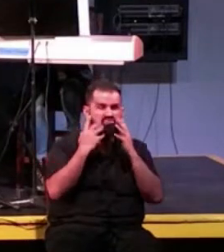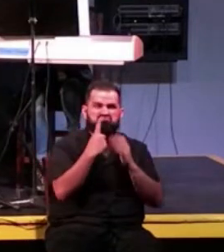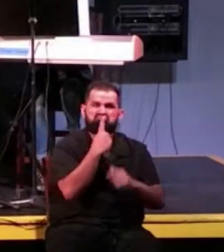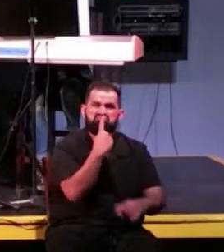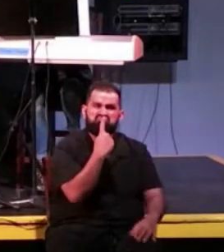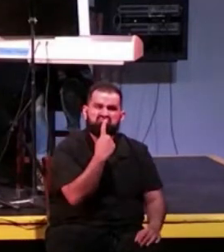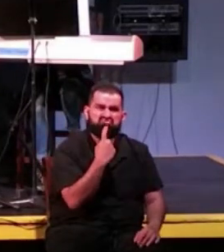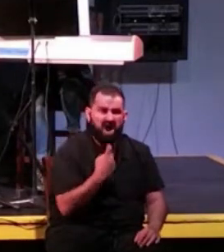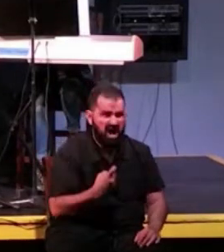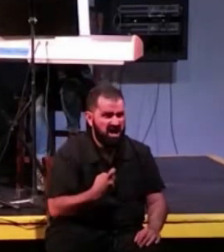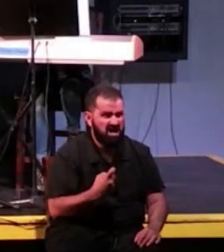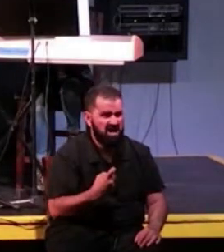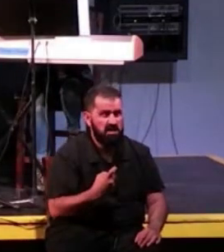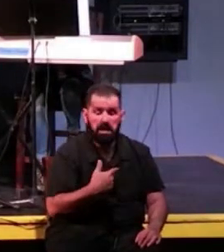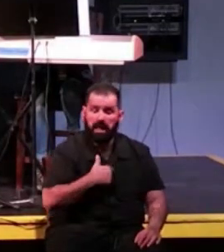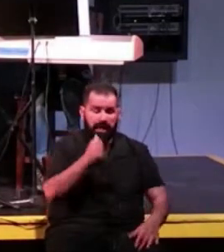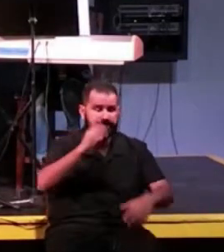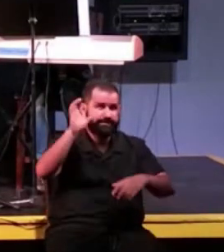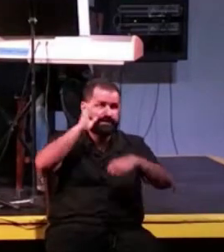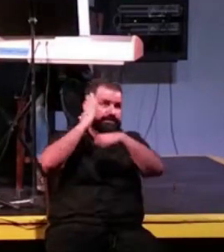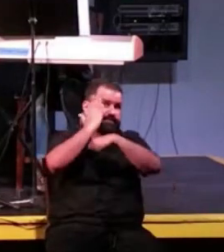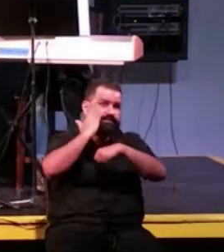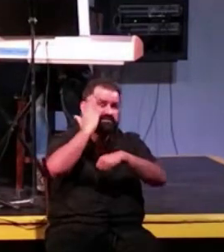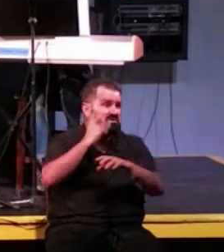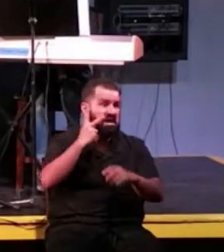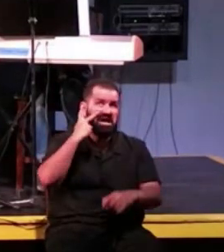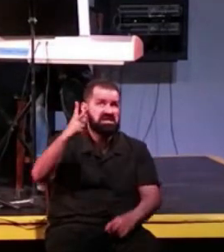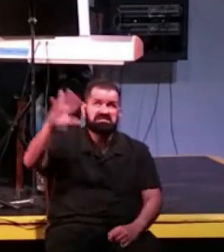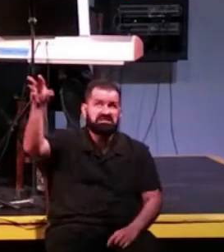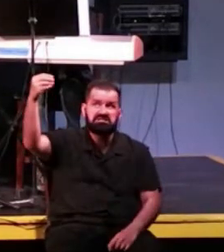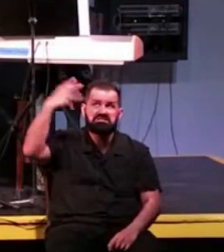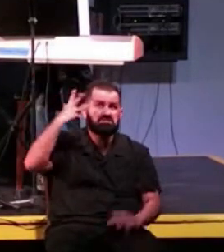I was red. I didn't put sunblock on because I didn't see the sun.